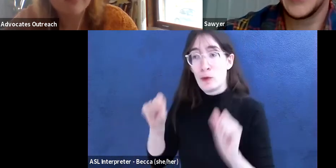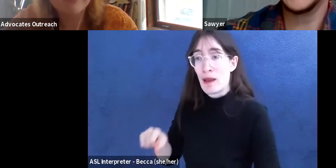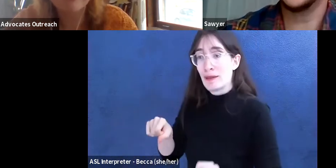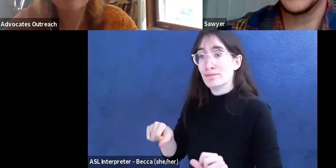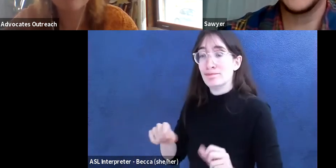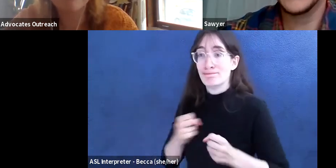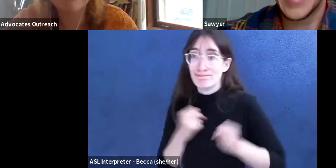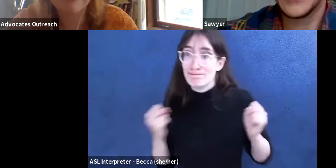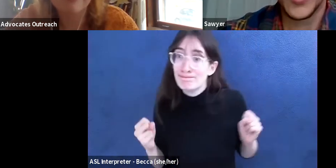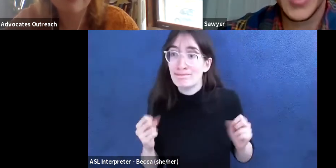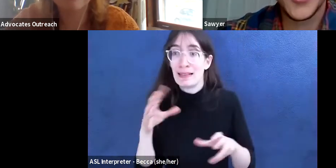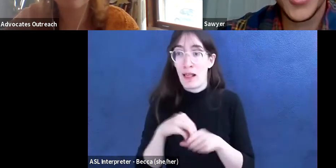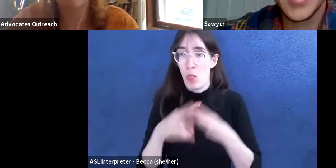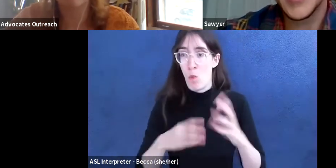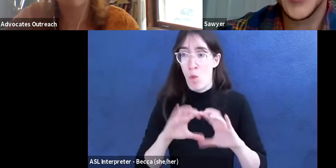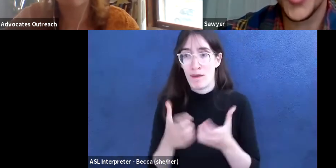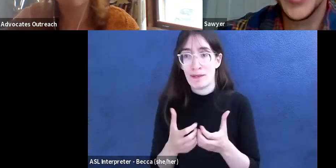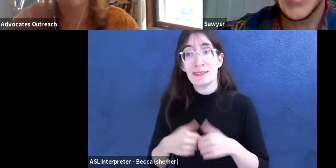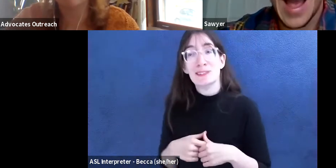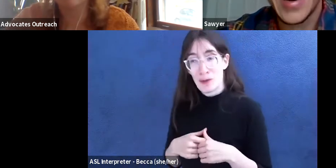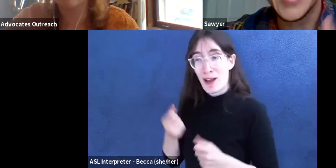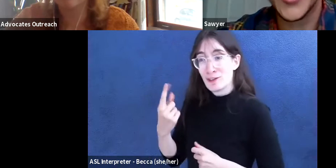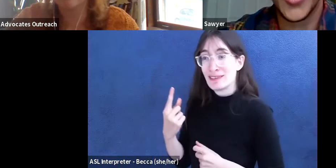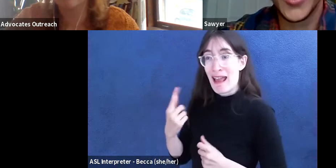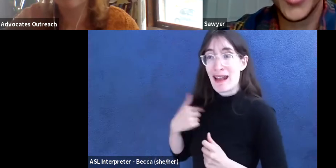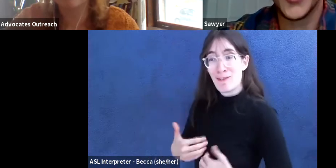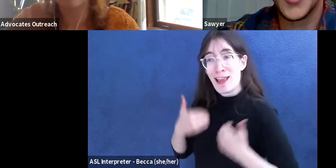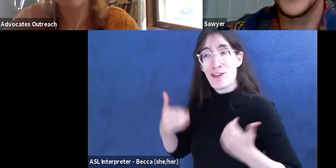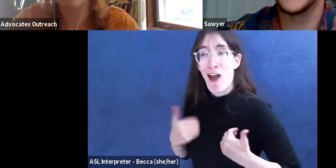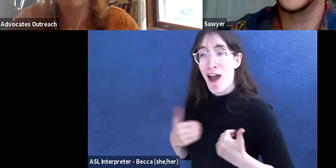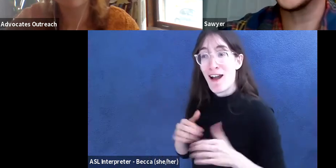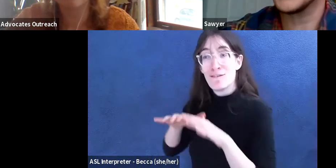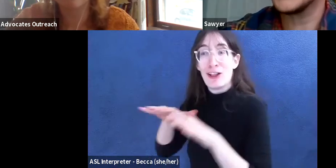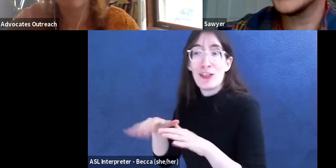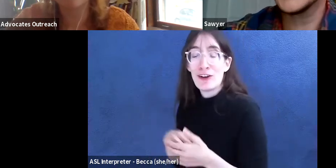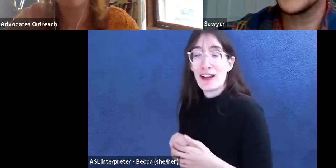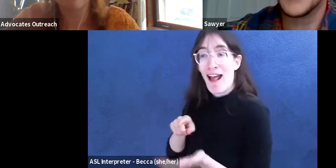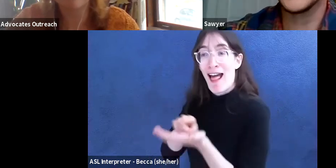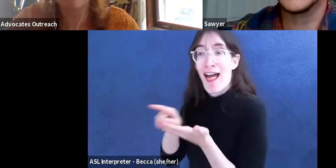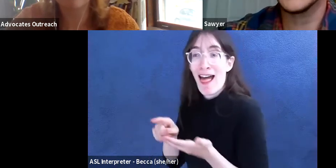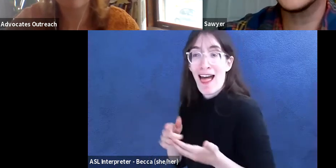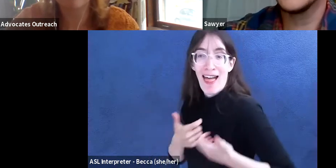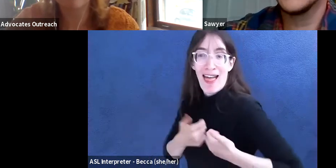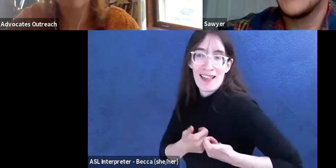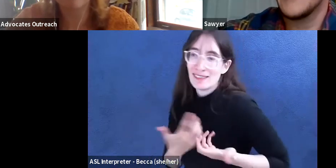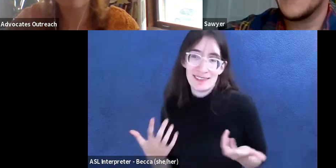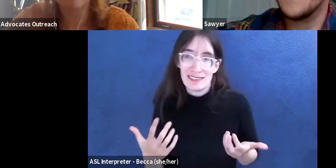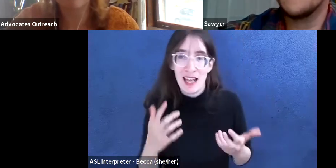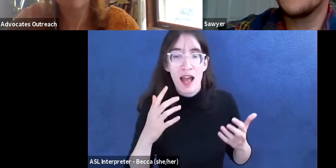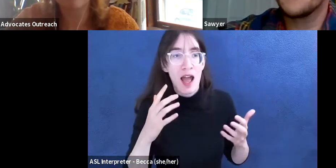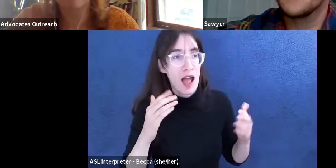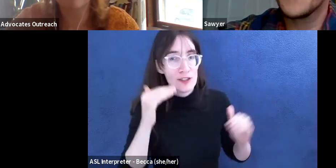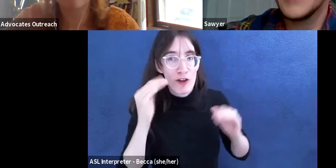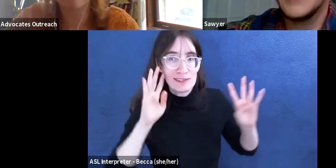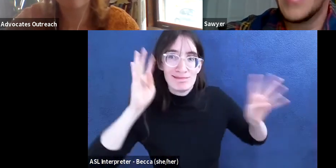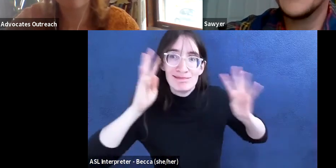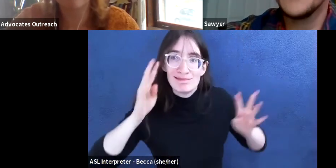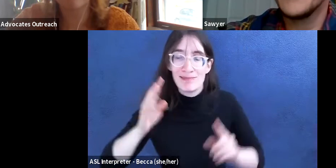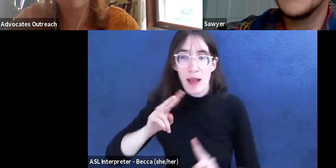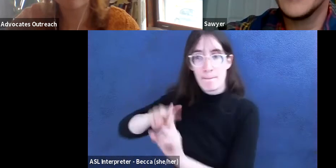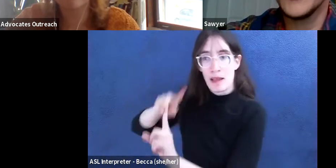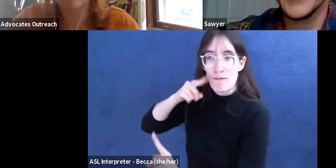really stating that so that they don't have to wonder and fear and guess what the reaction might be, will